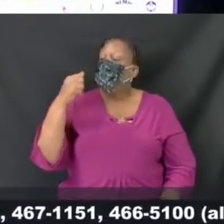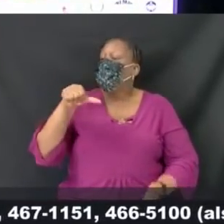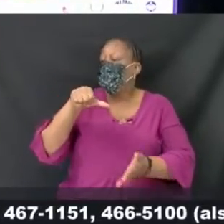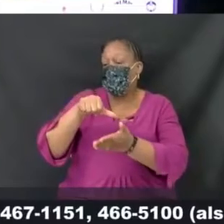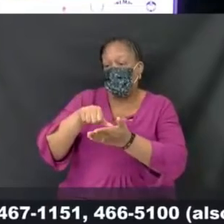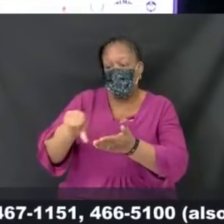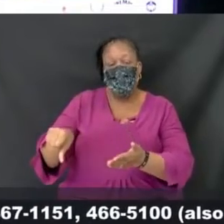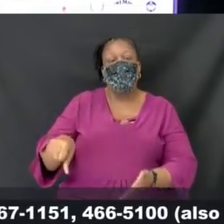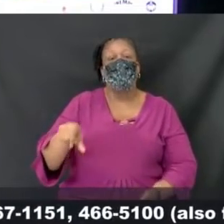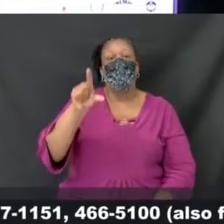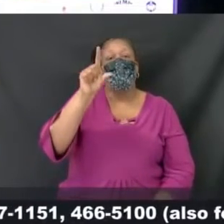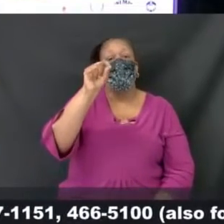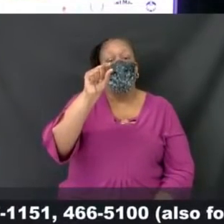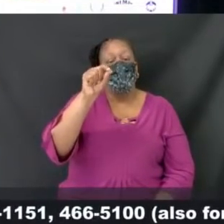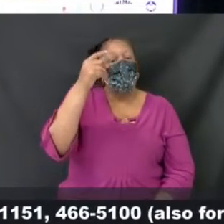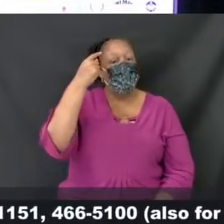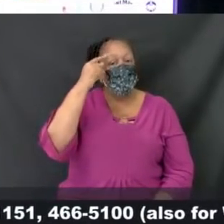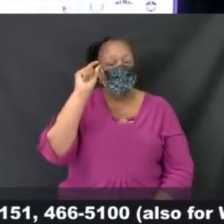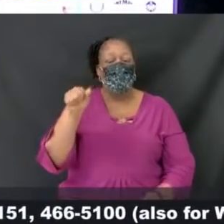for private security.